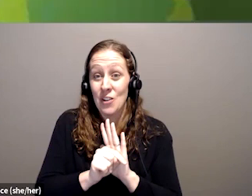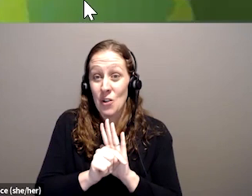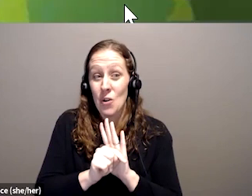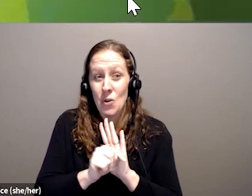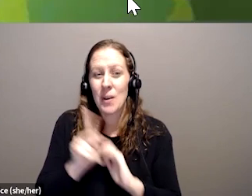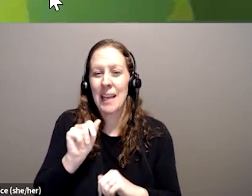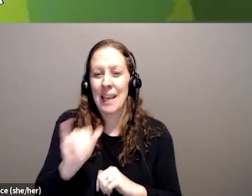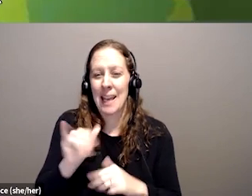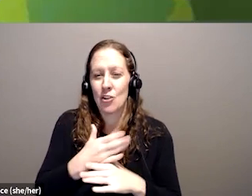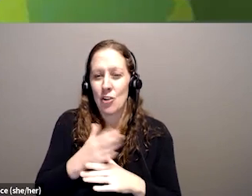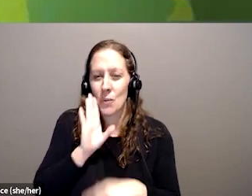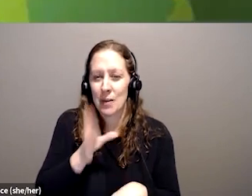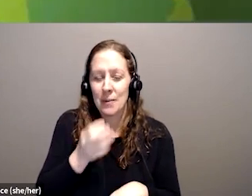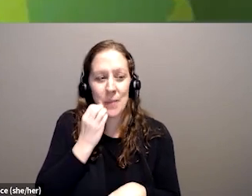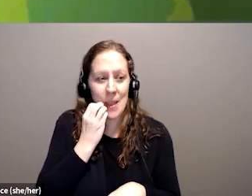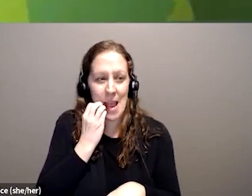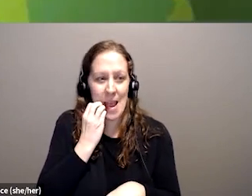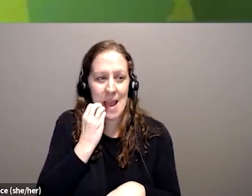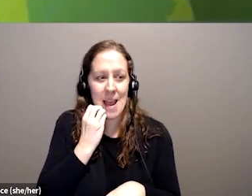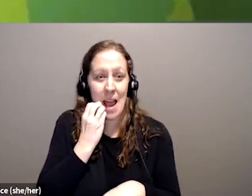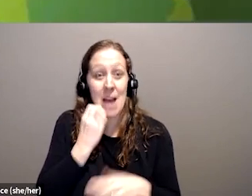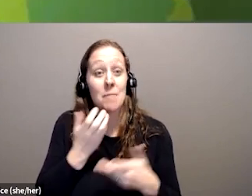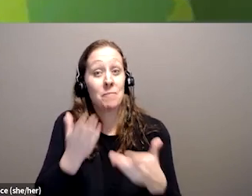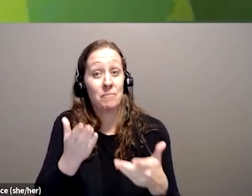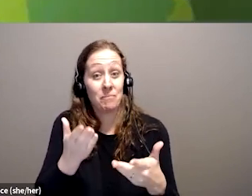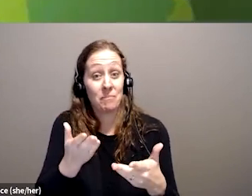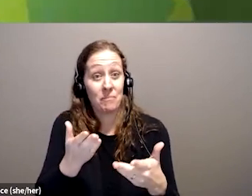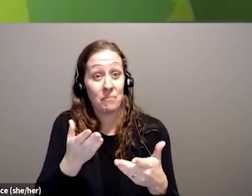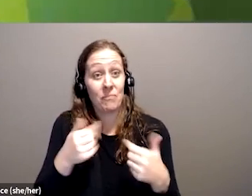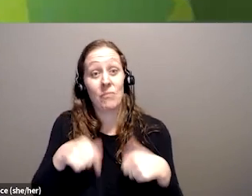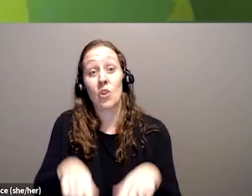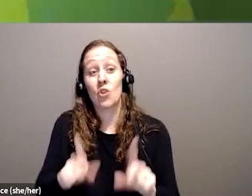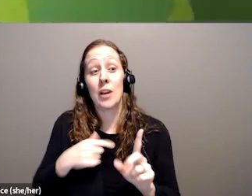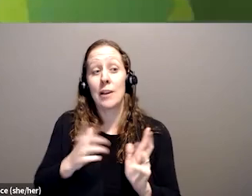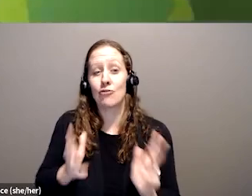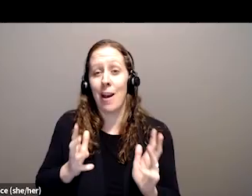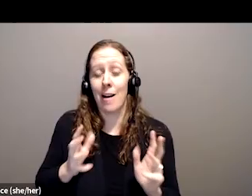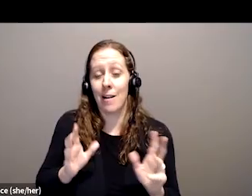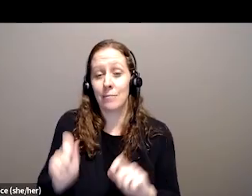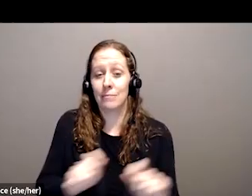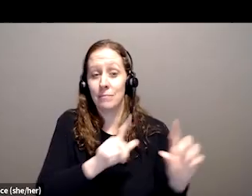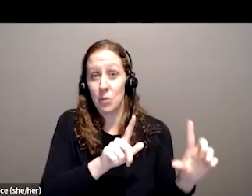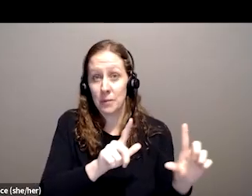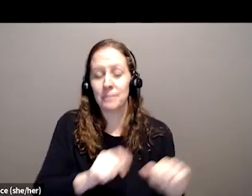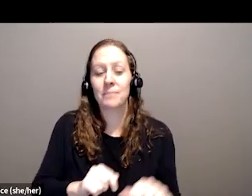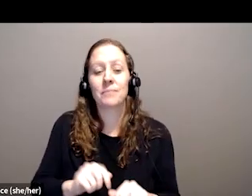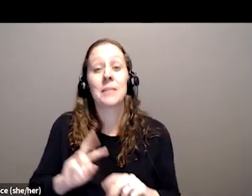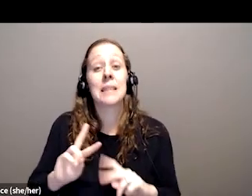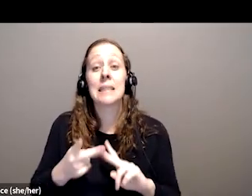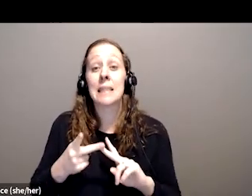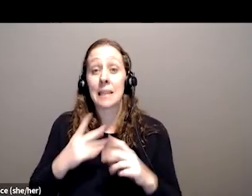will share. And so Kay, you can start pulling it up while I speak. In our second summary